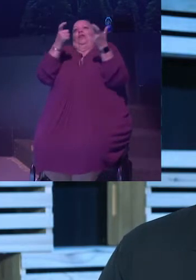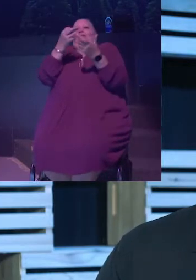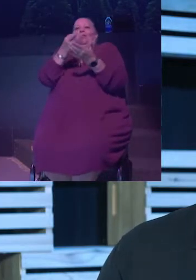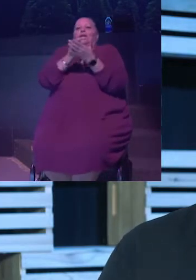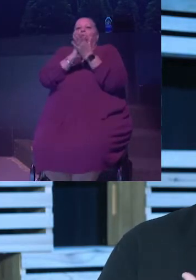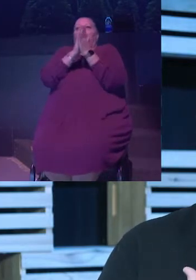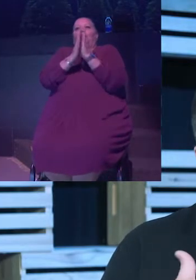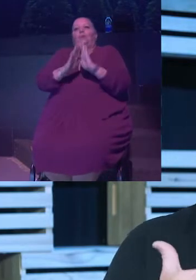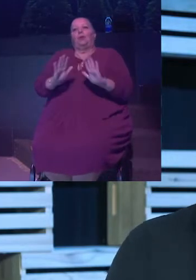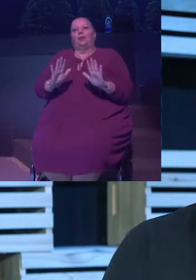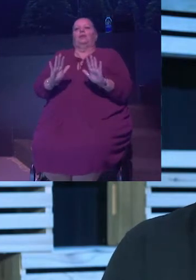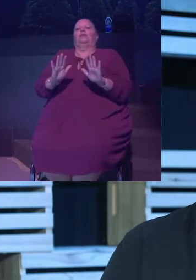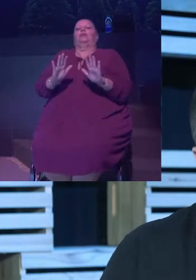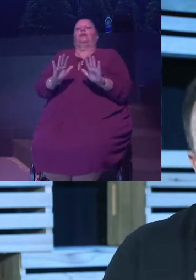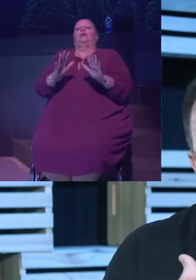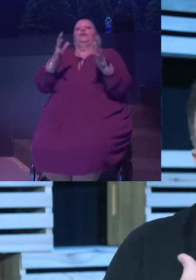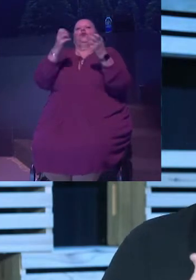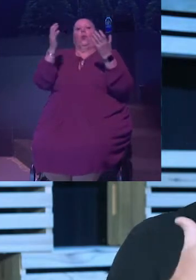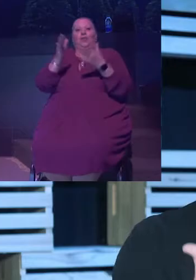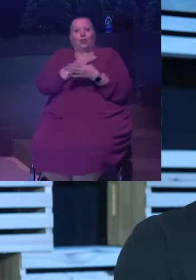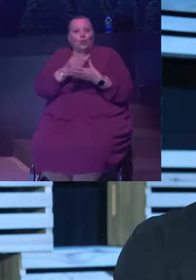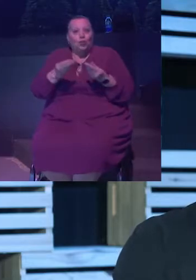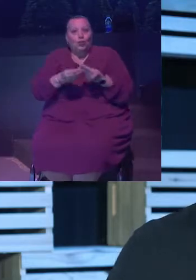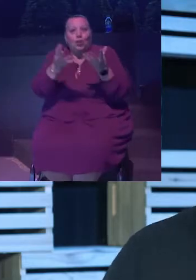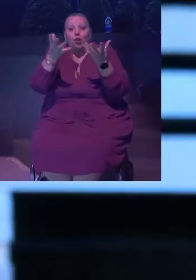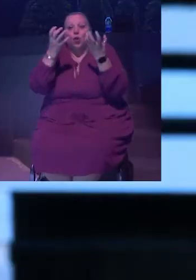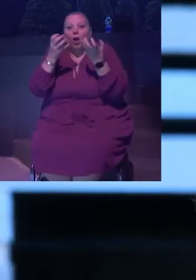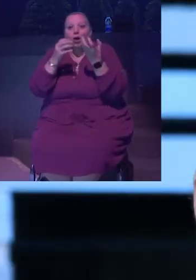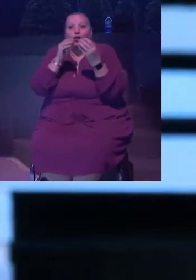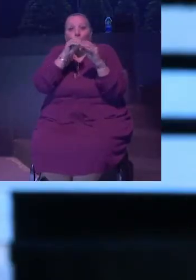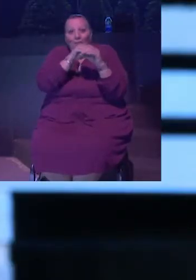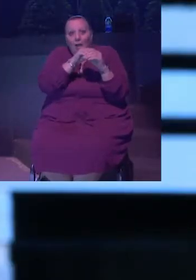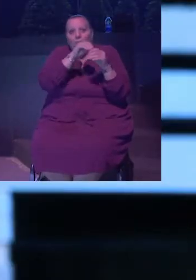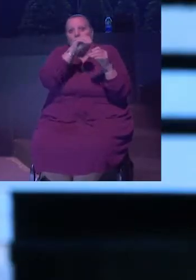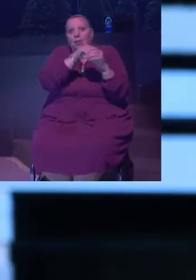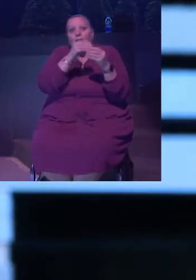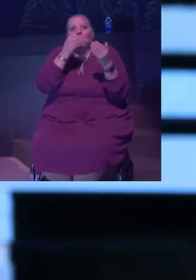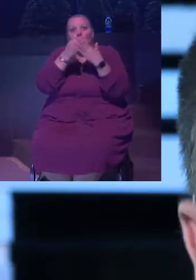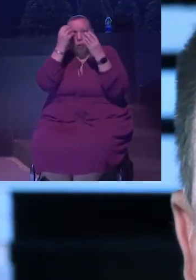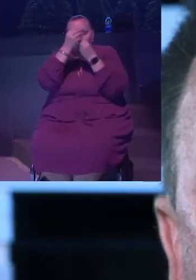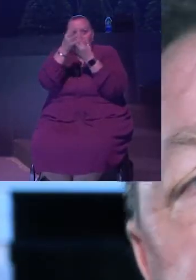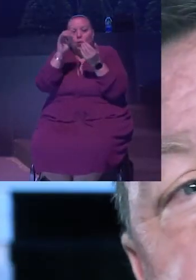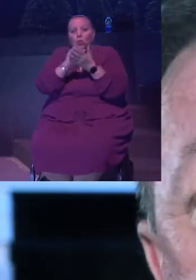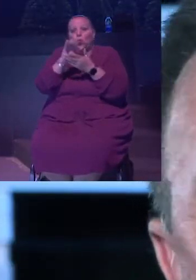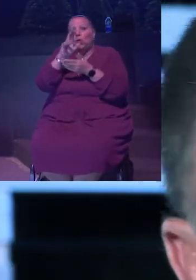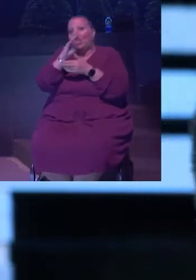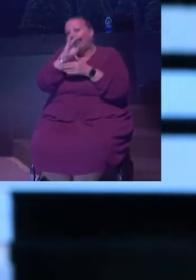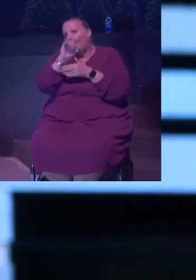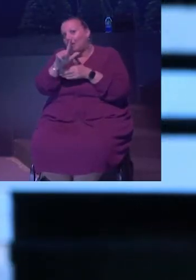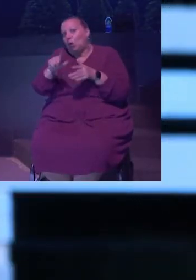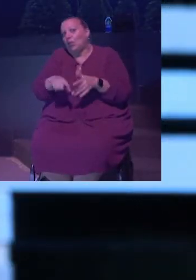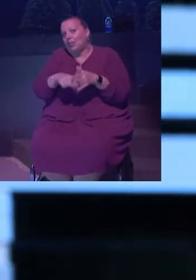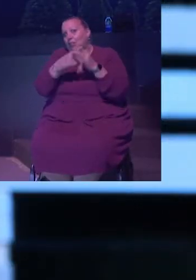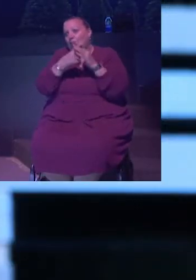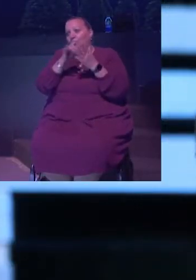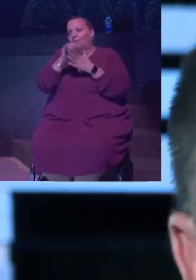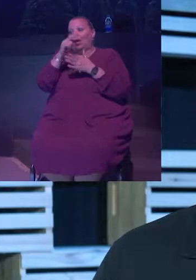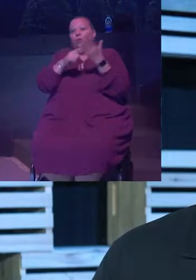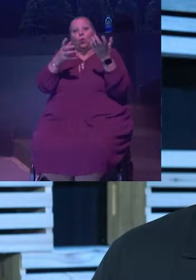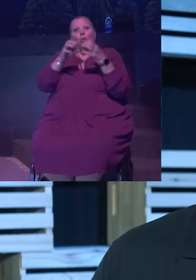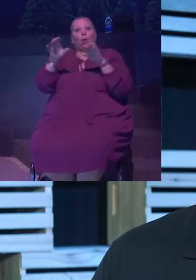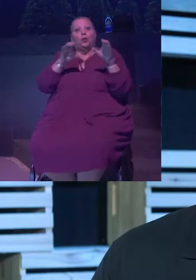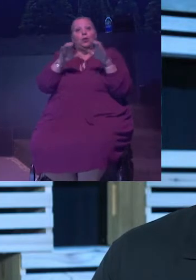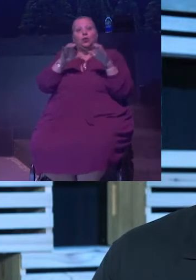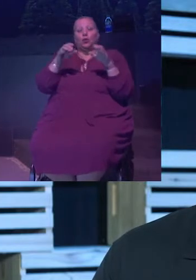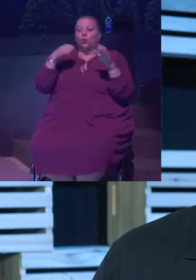financial peace. And so you want to share, you want to invest in the good message with the Cannonball Initiative, and that's what we wanted to do.